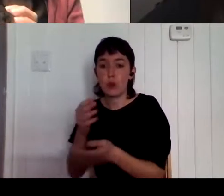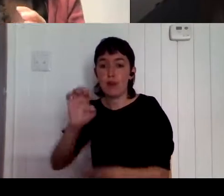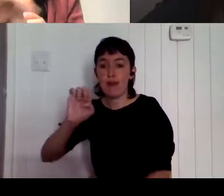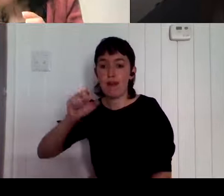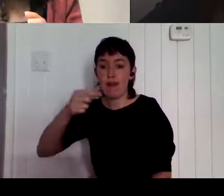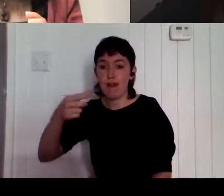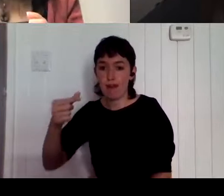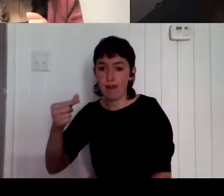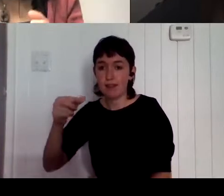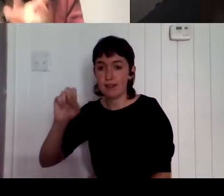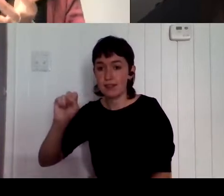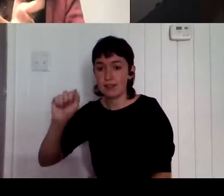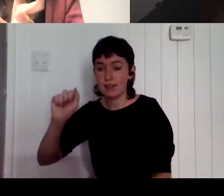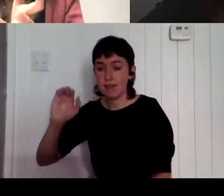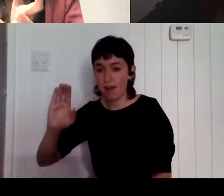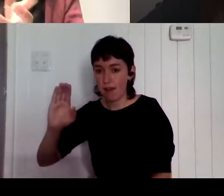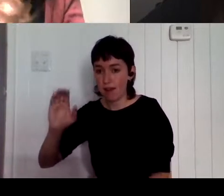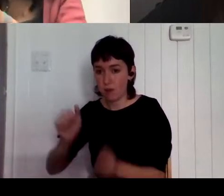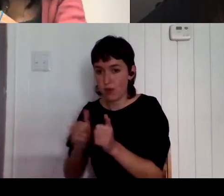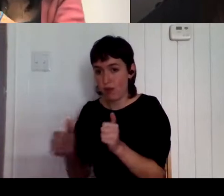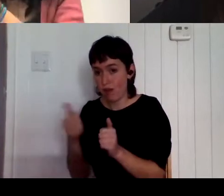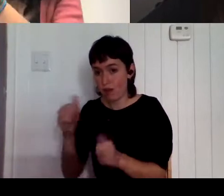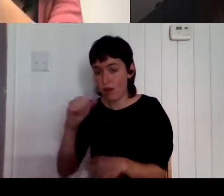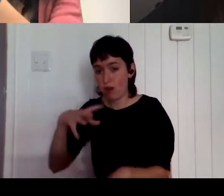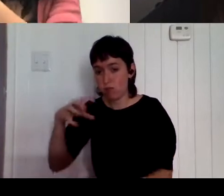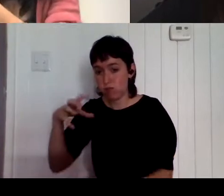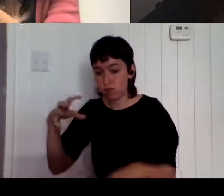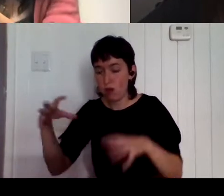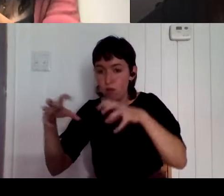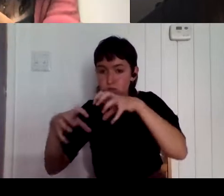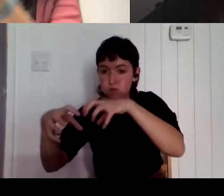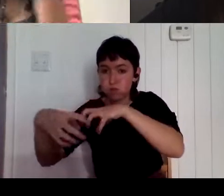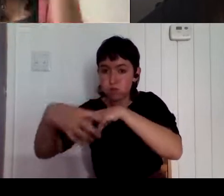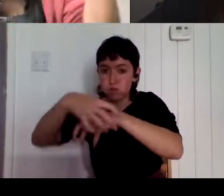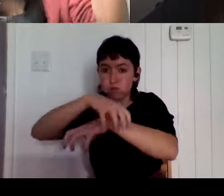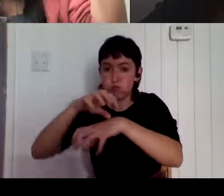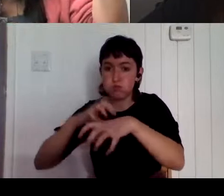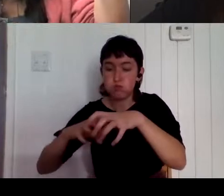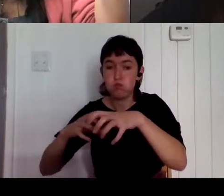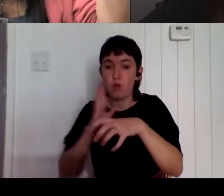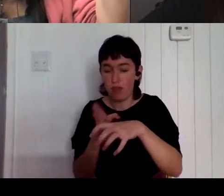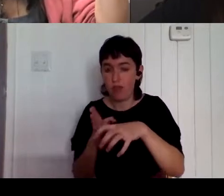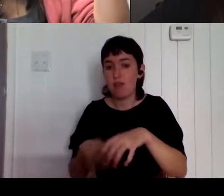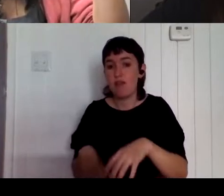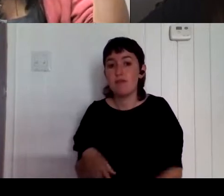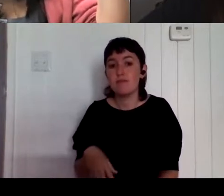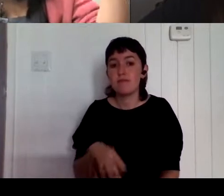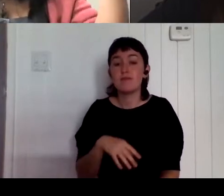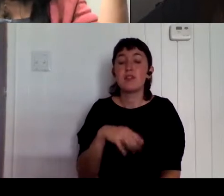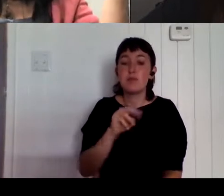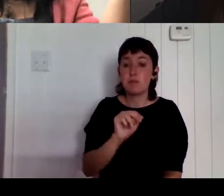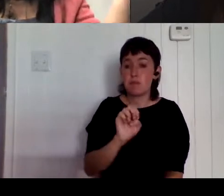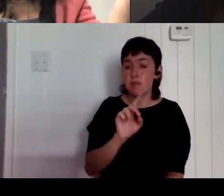how they go on in this sense. And so again, polyp colonies, pretty immortal. The Medusa of some species,